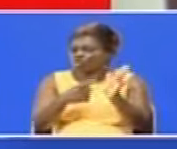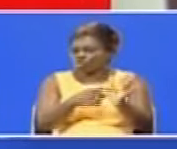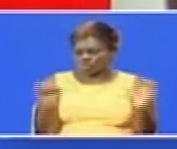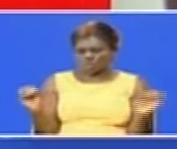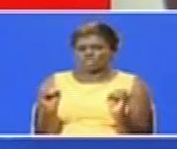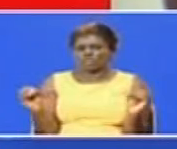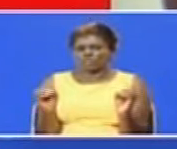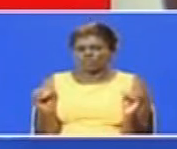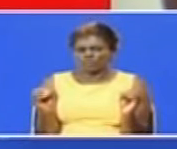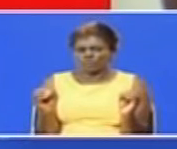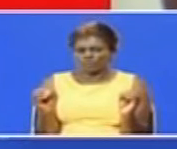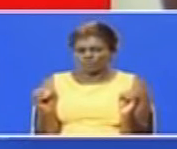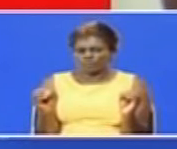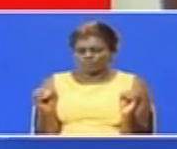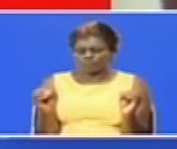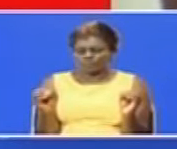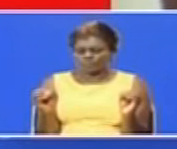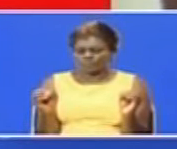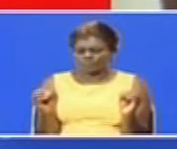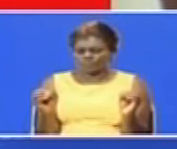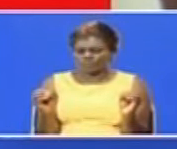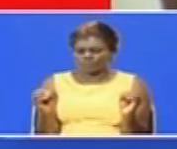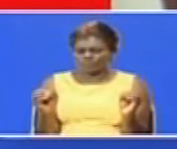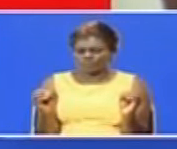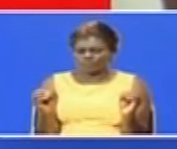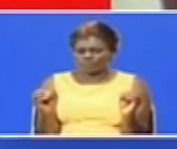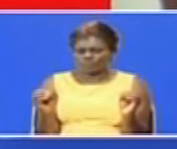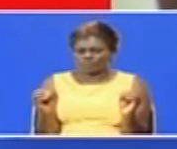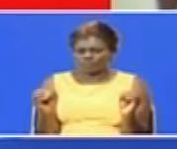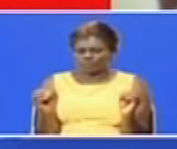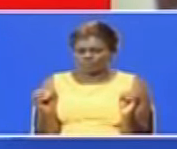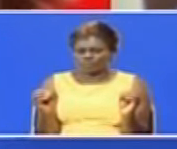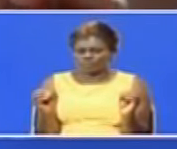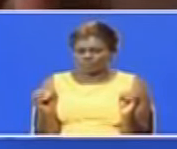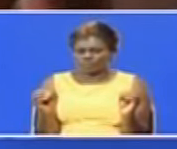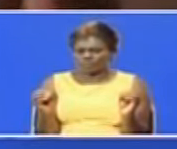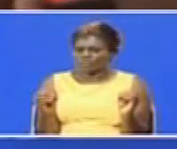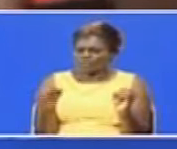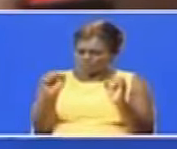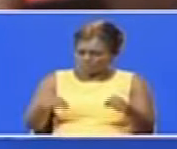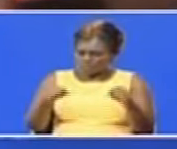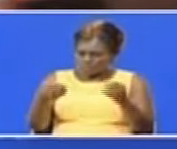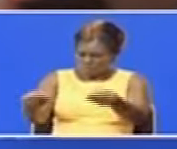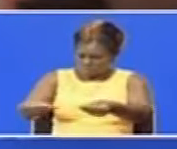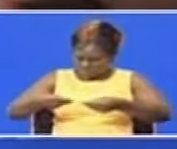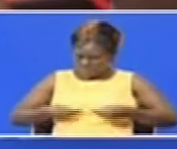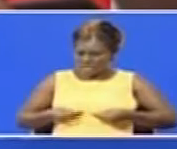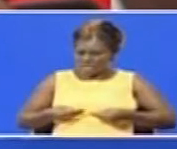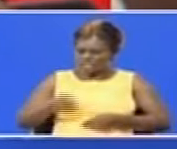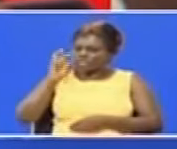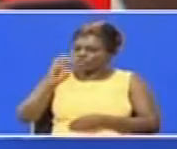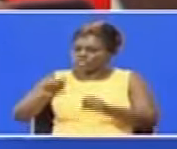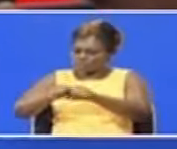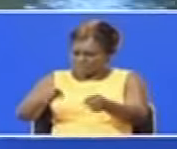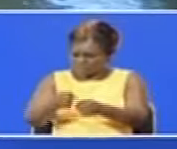know, at risk for it being leaked to the public domain or, you know, getting into anybody else's hands. You know, they can come here and see it being destroyed in a